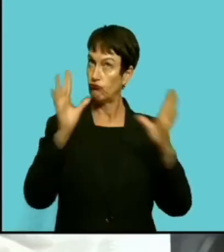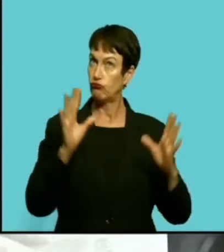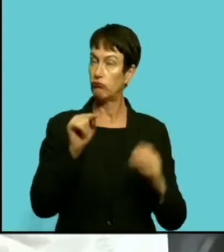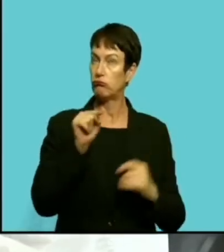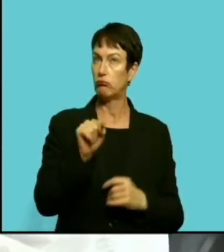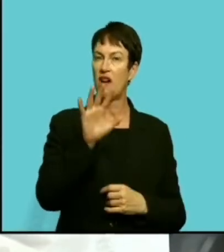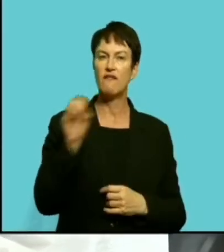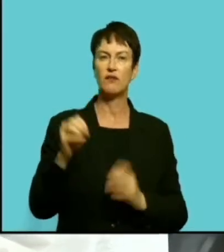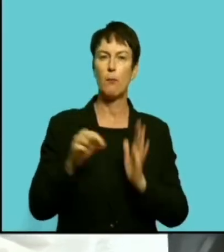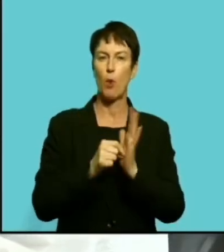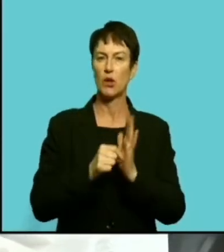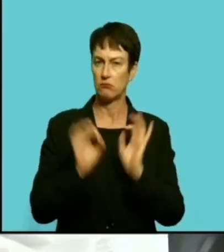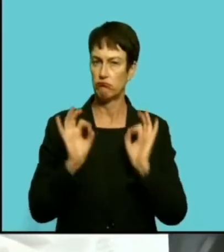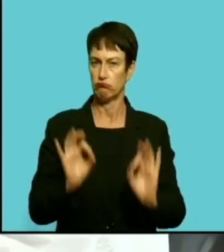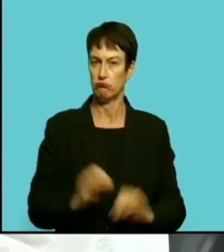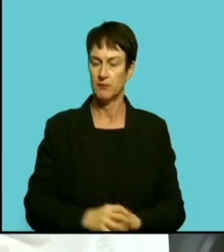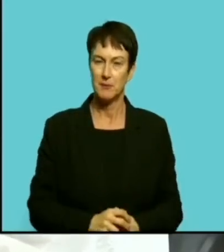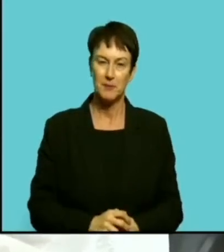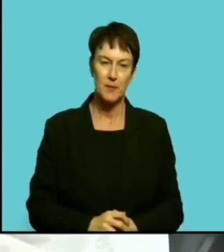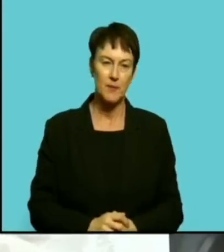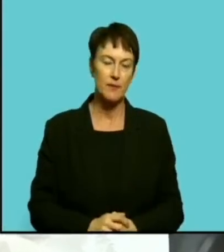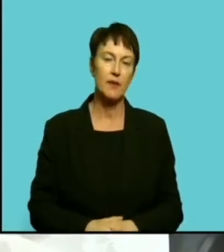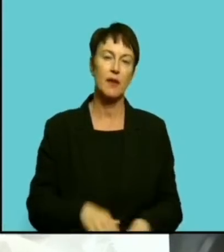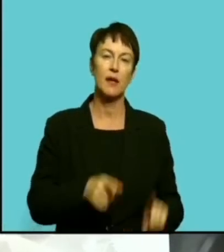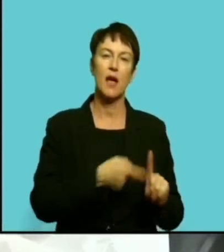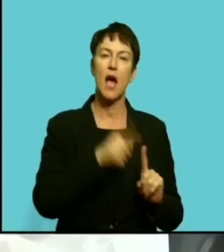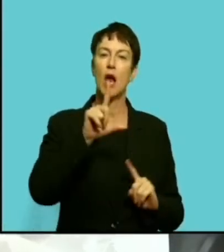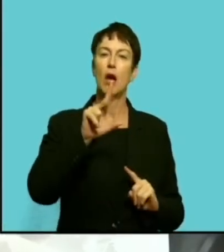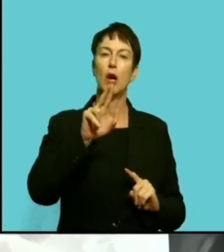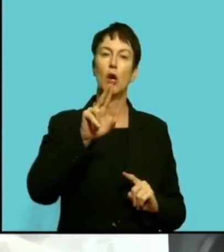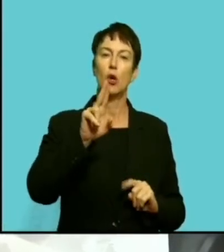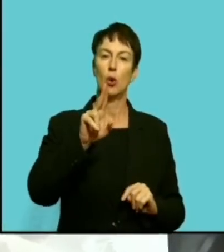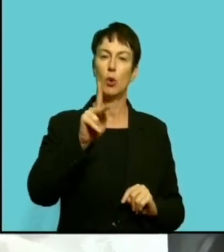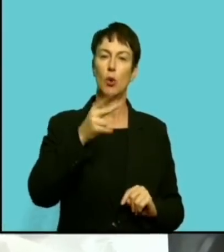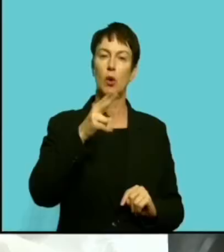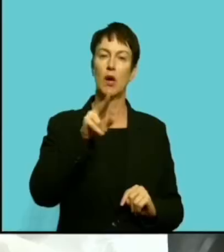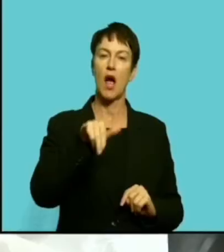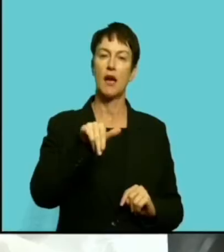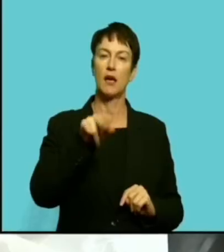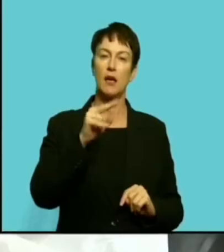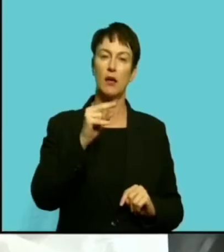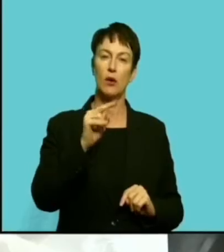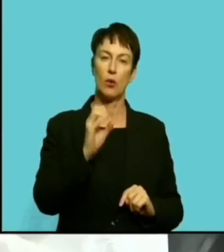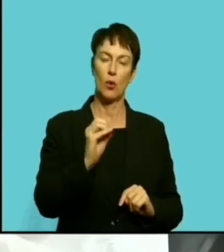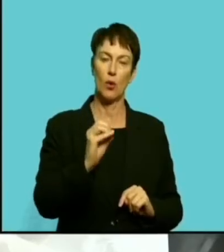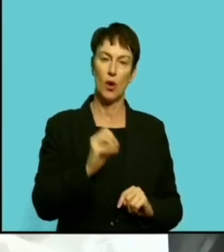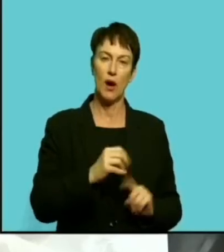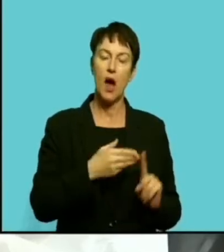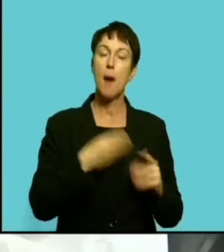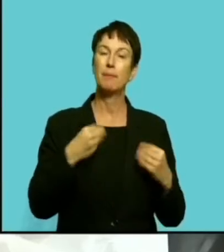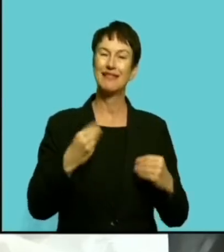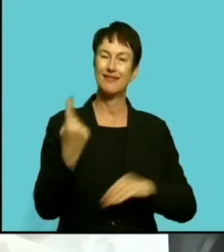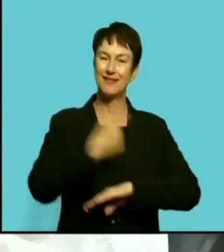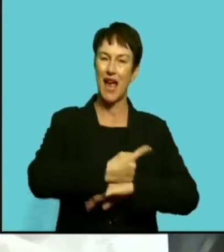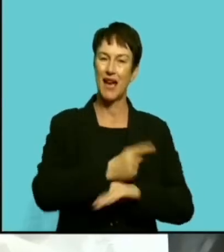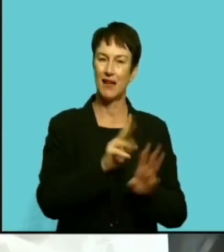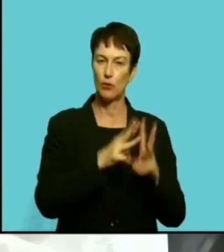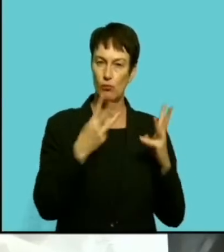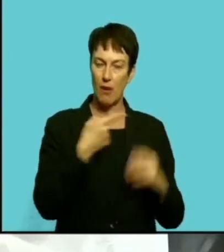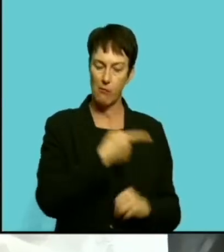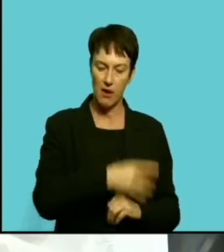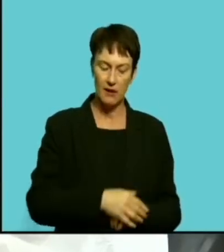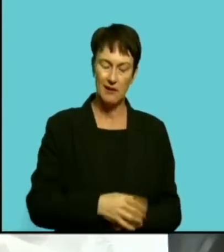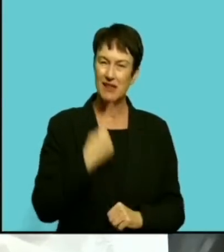Thank you, Governor. I have a question from Lukanya Mnyanda at Business Day. Previously, the Governor has argued that SA couldn't